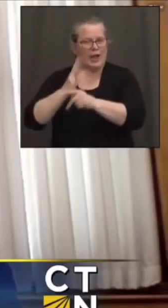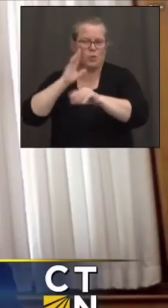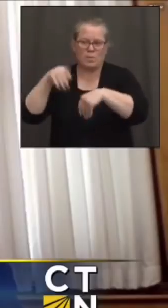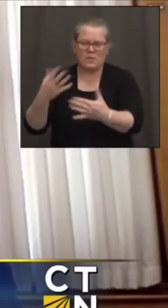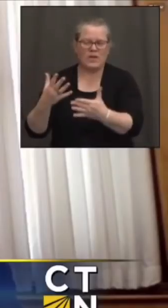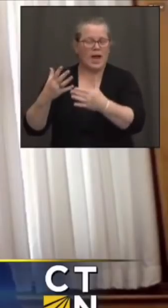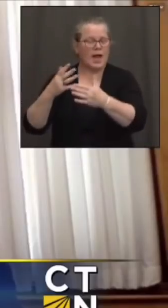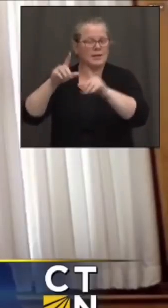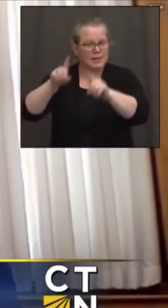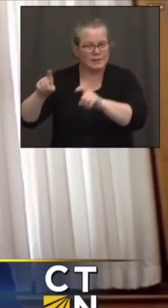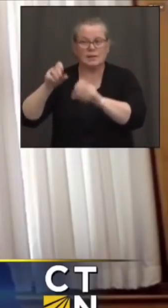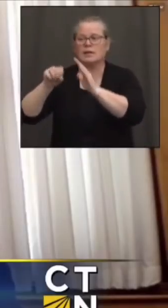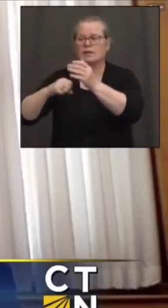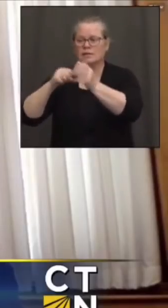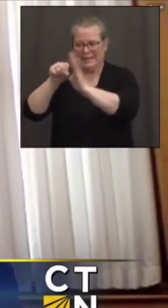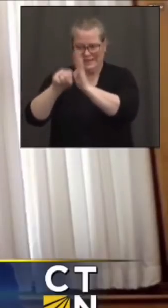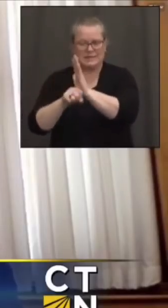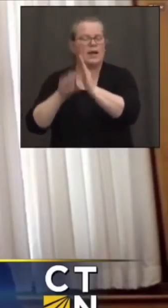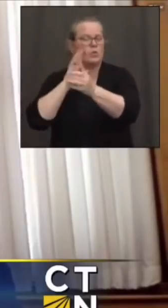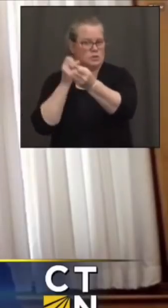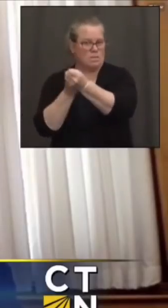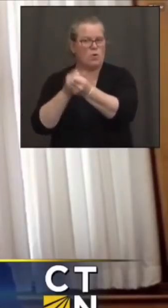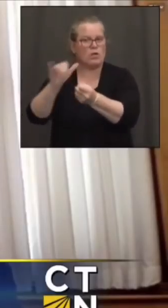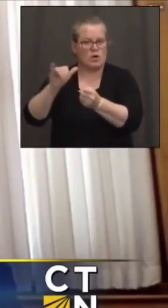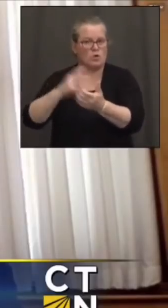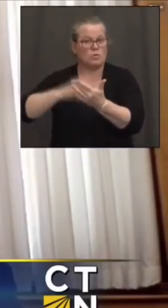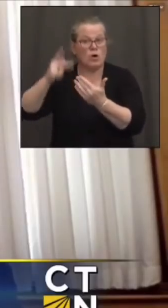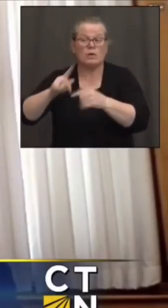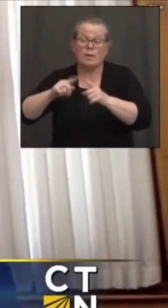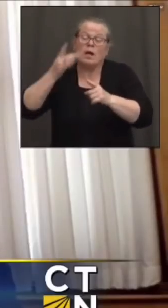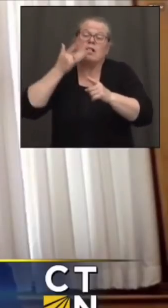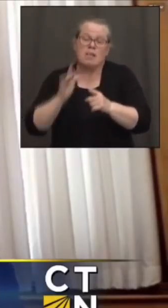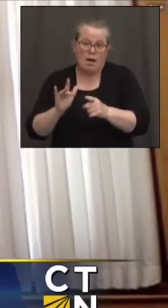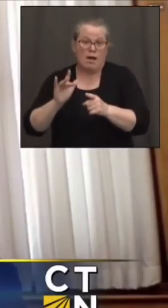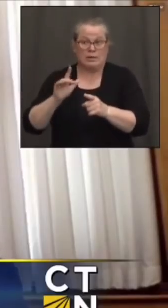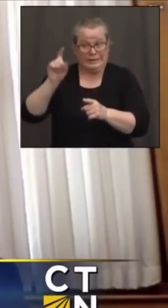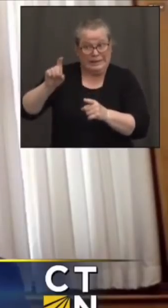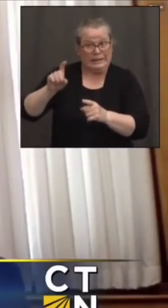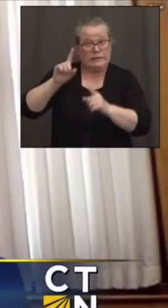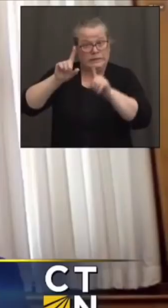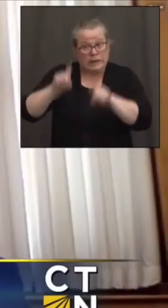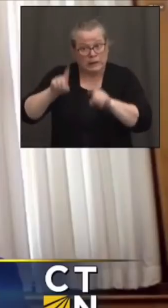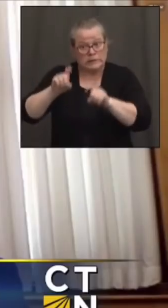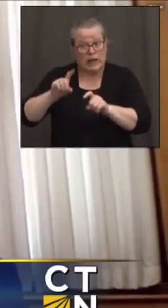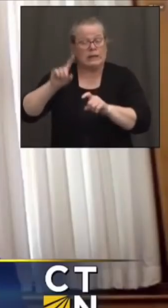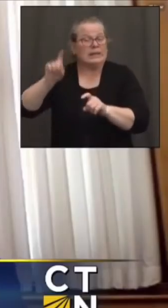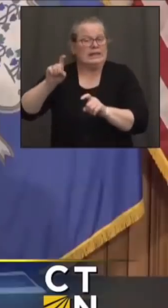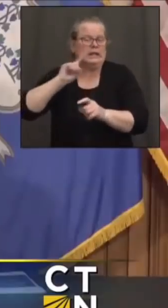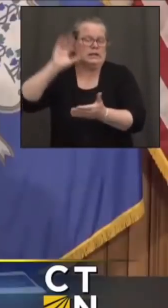those programs. But fortunately, the need is declining.